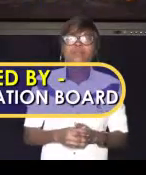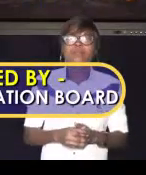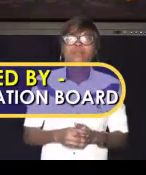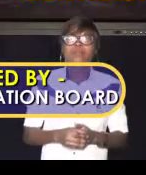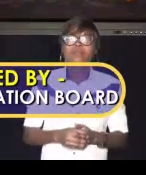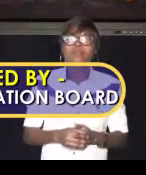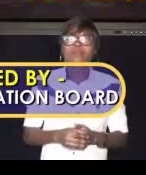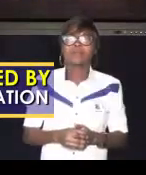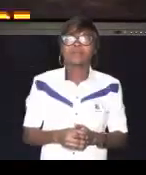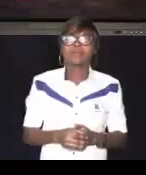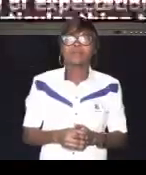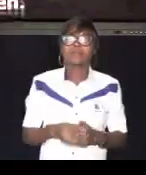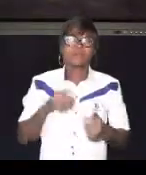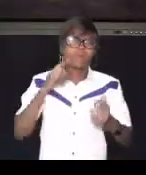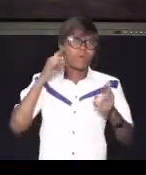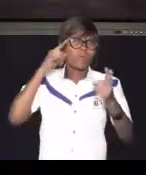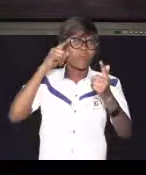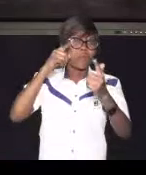Contract.